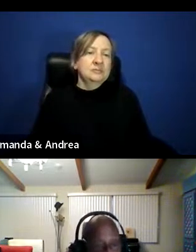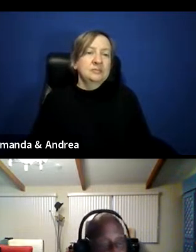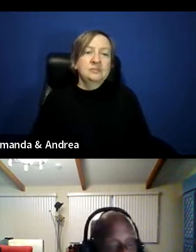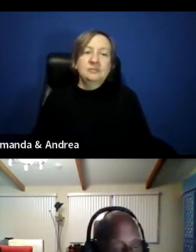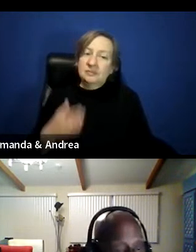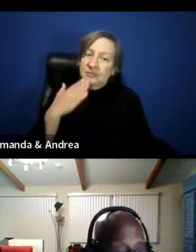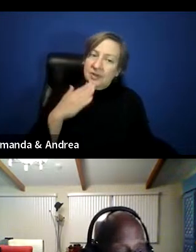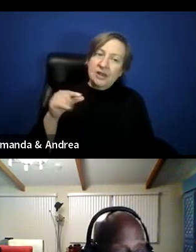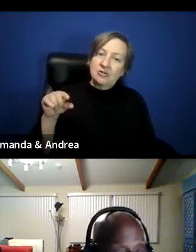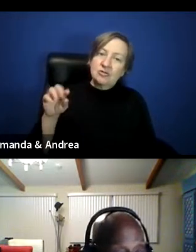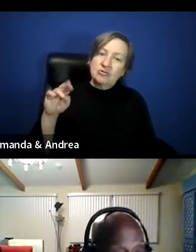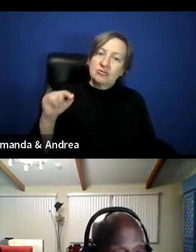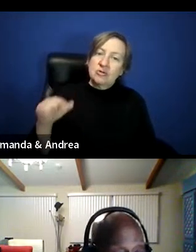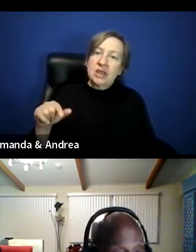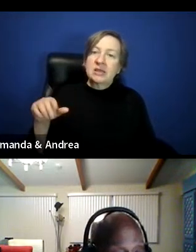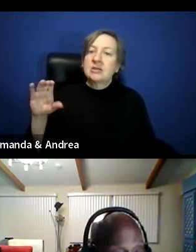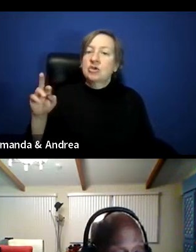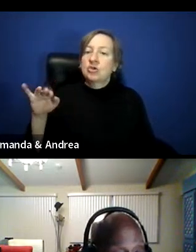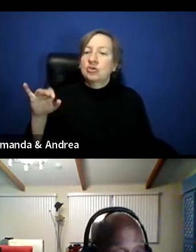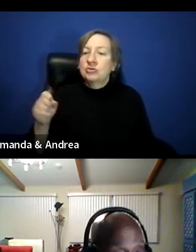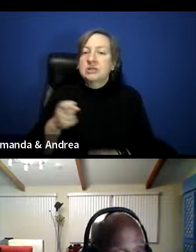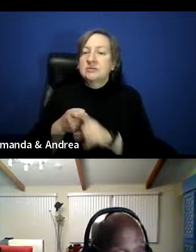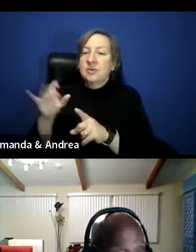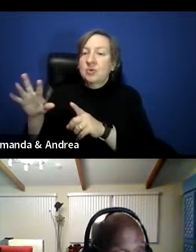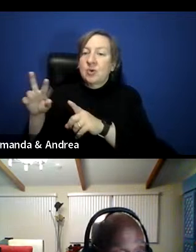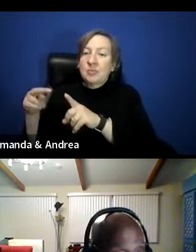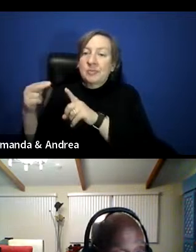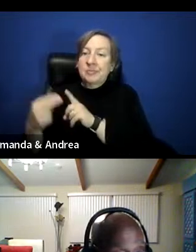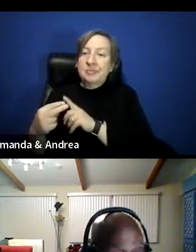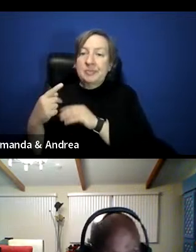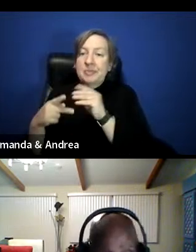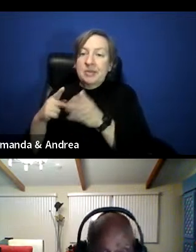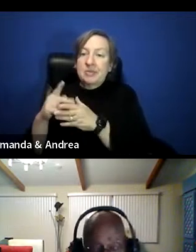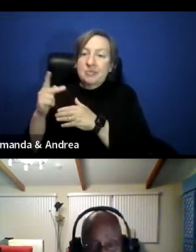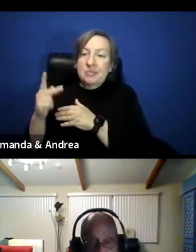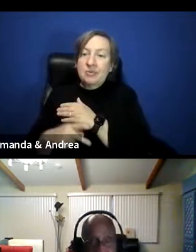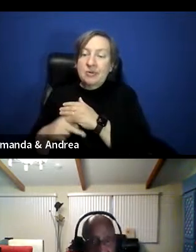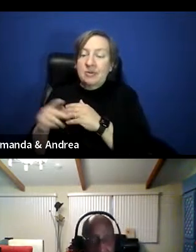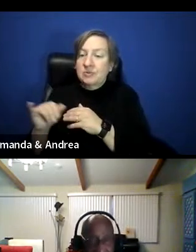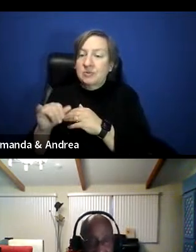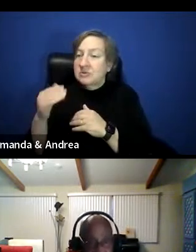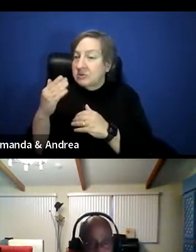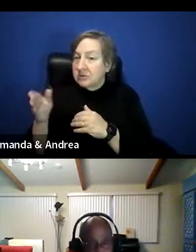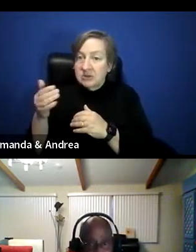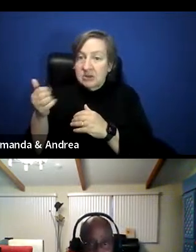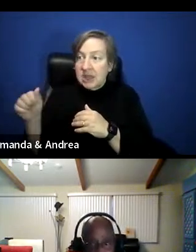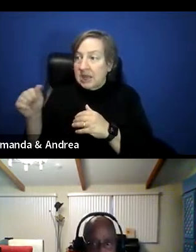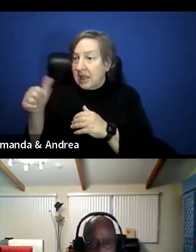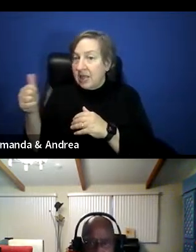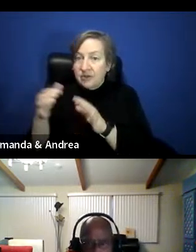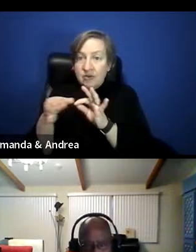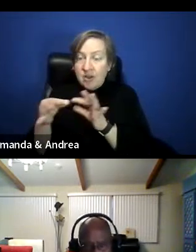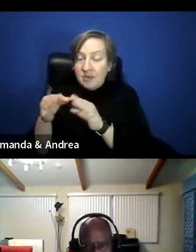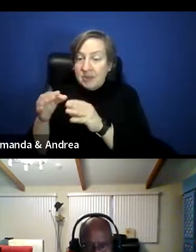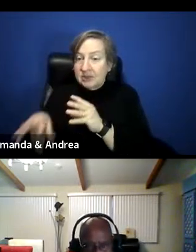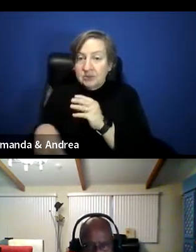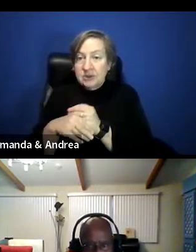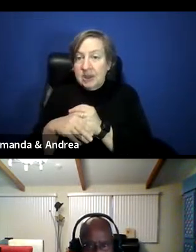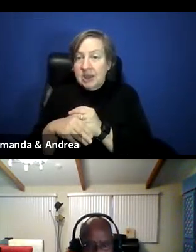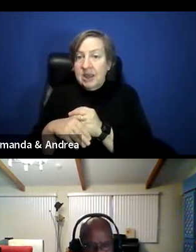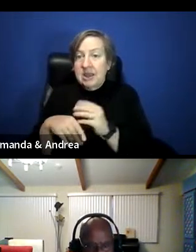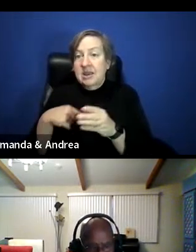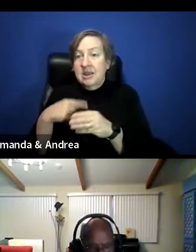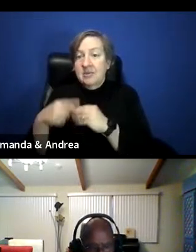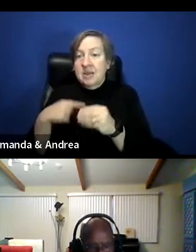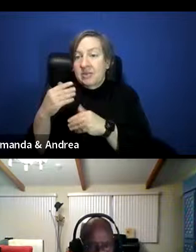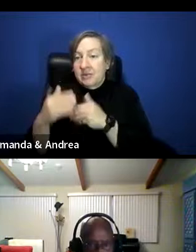Thank you, Greg. Chris, coming from your perspective on the program as well, I didn't know if you had any other thoughts to add on this